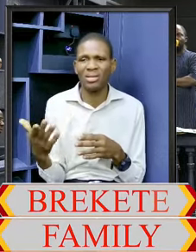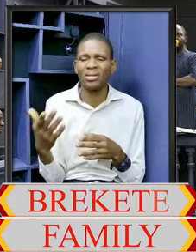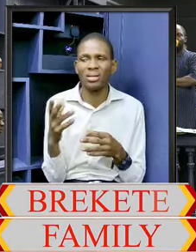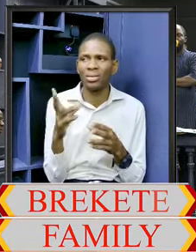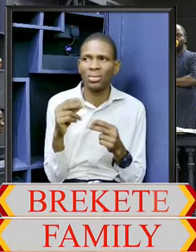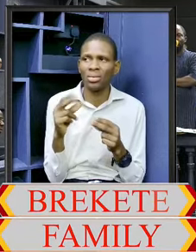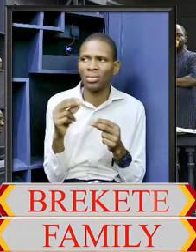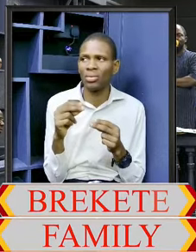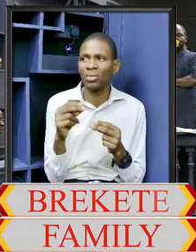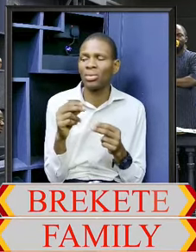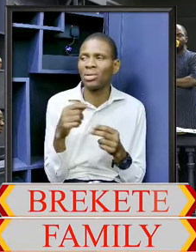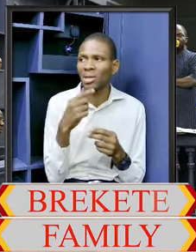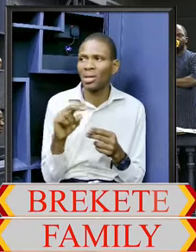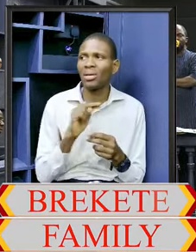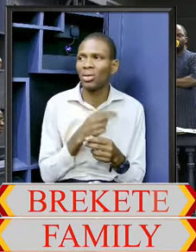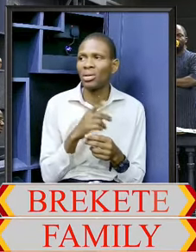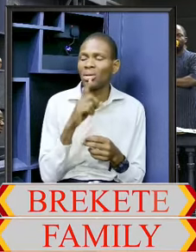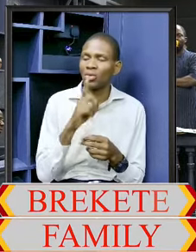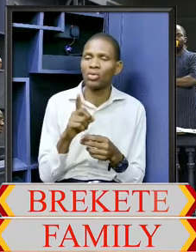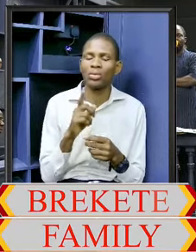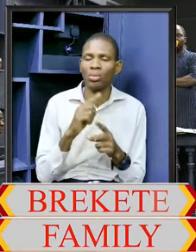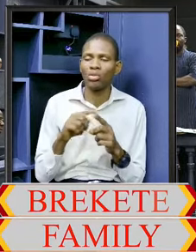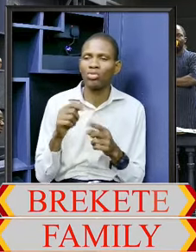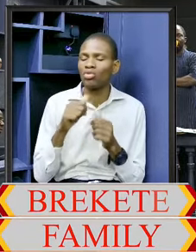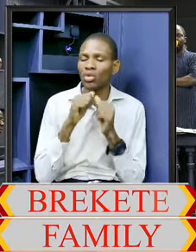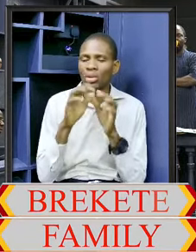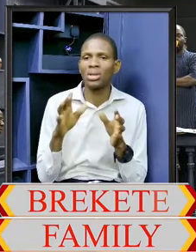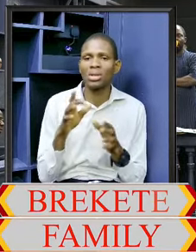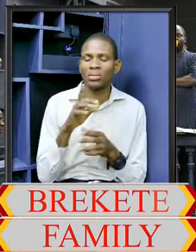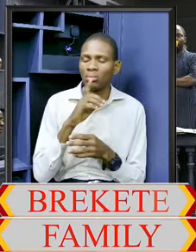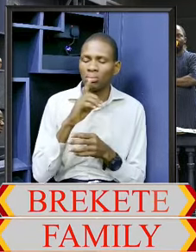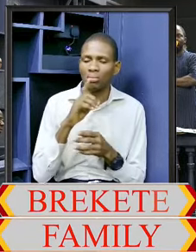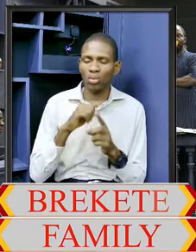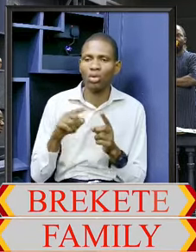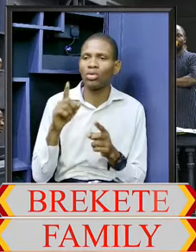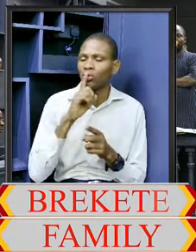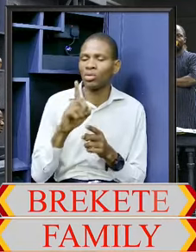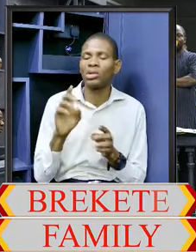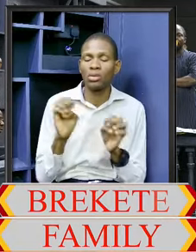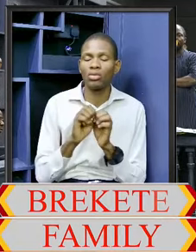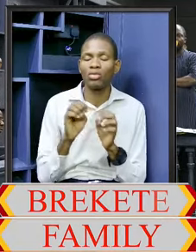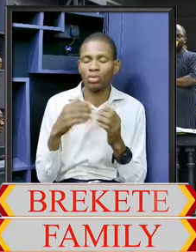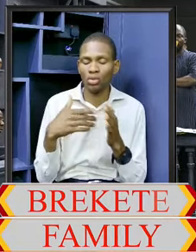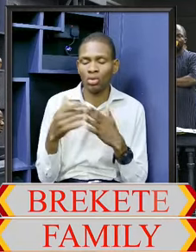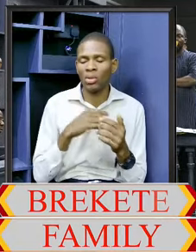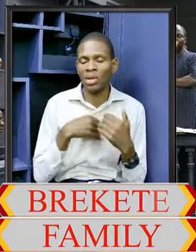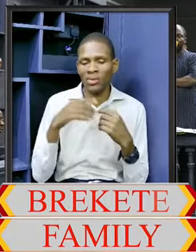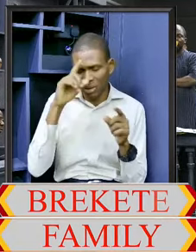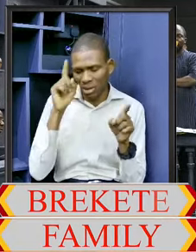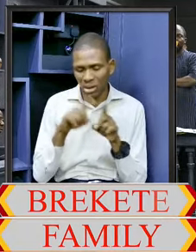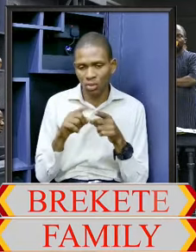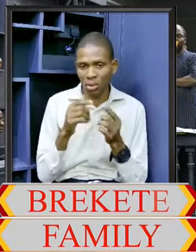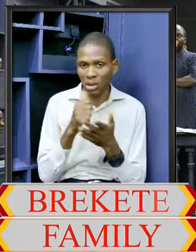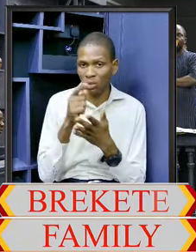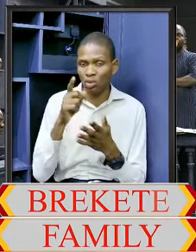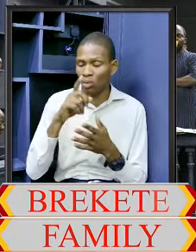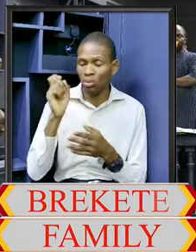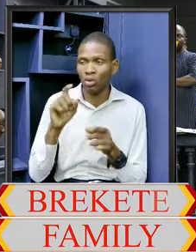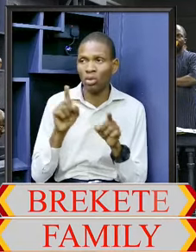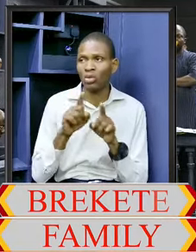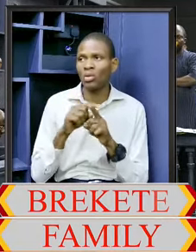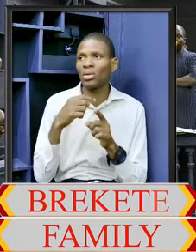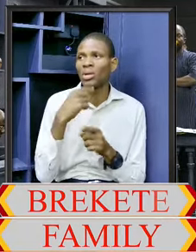please. Tell us the truth and nothing but the truth, even though we have agreed to help you out. But you must also tell us the